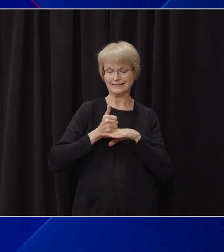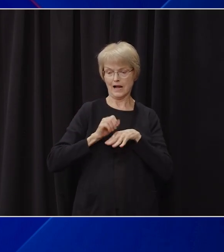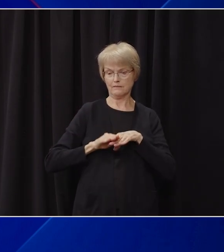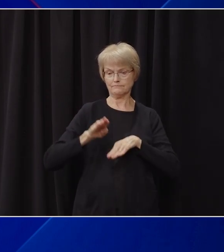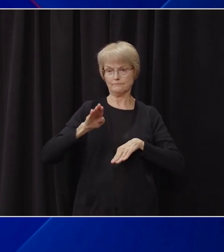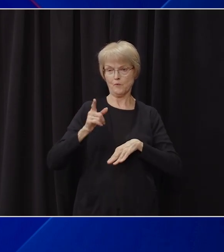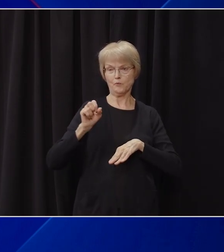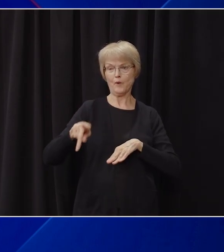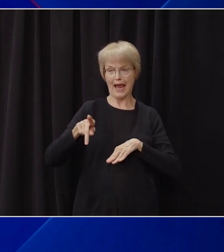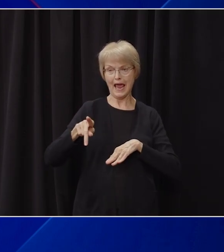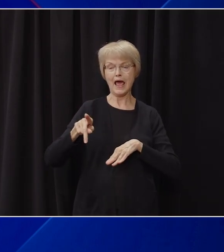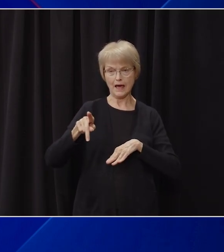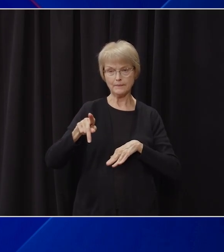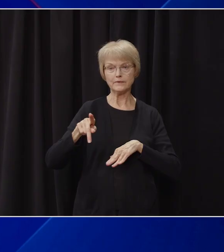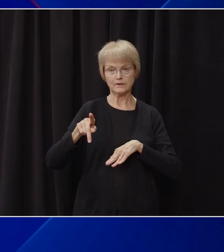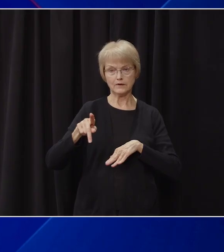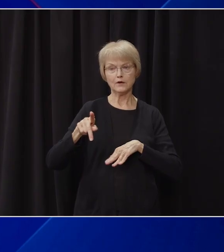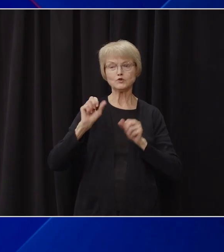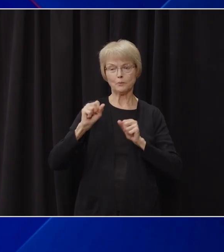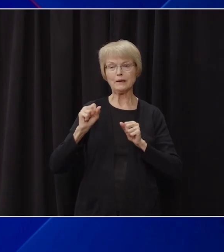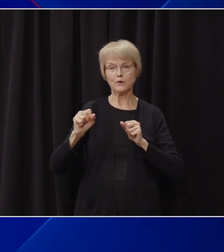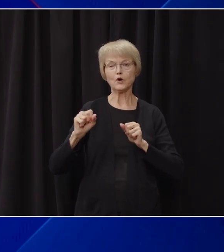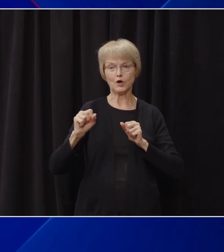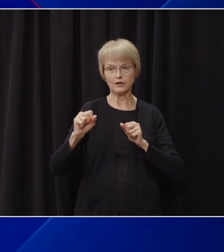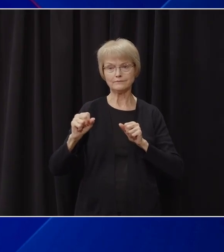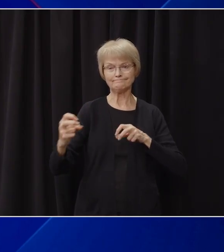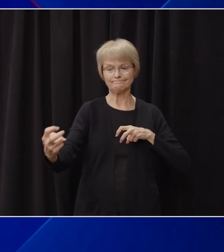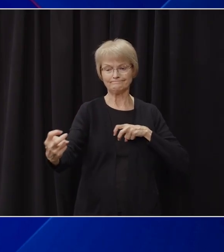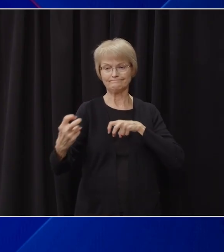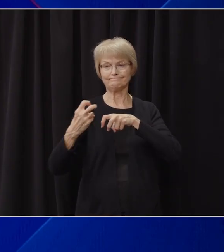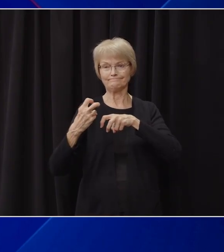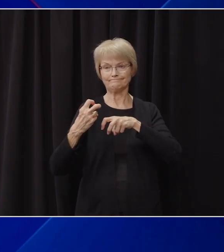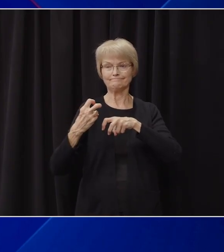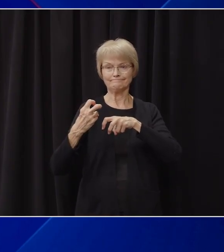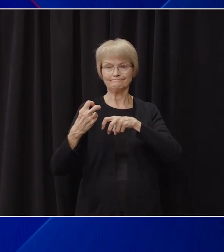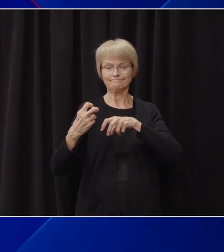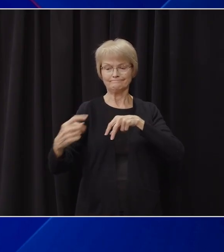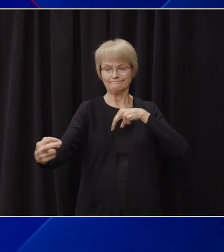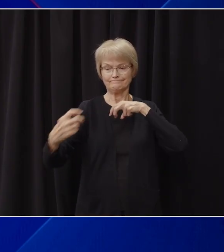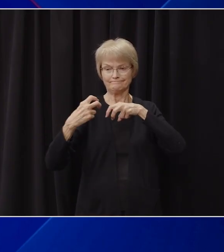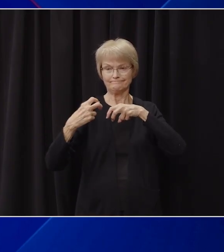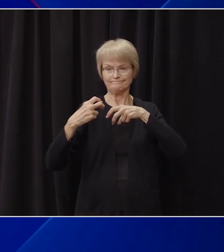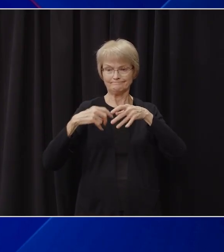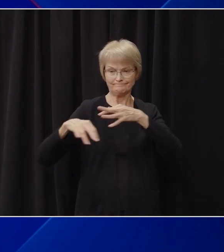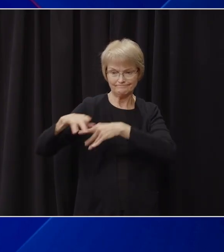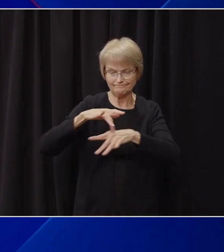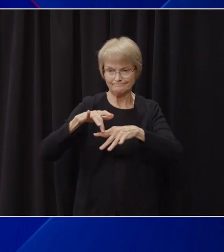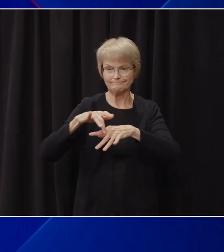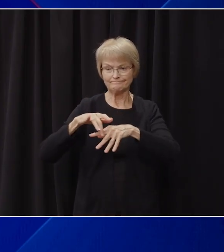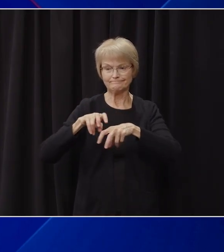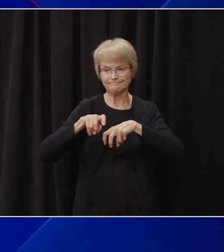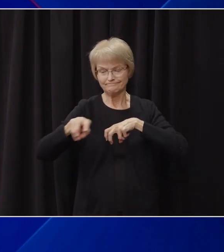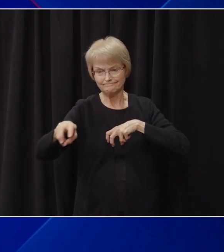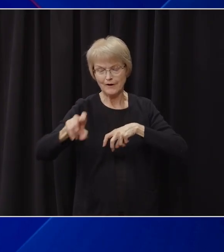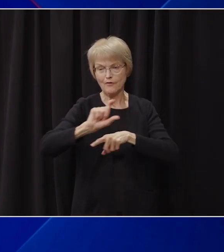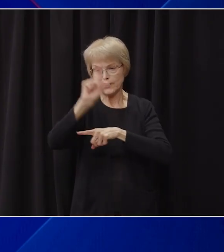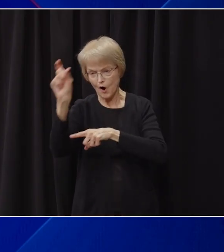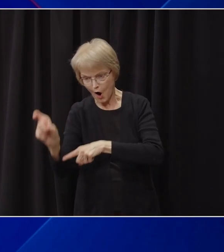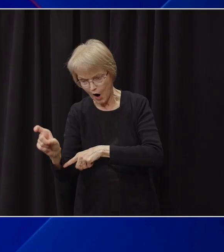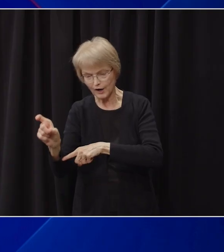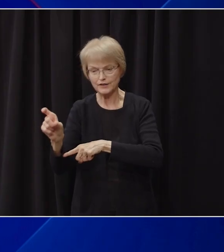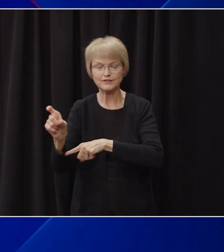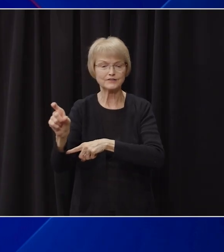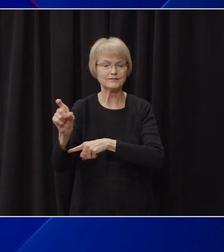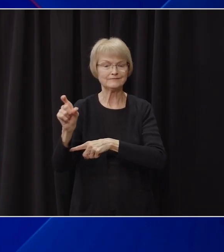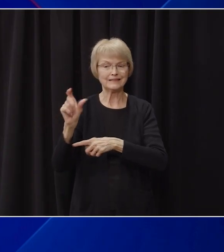the most ability to move through the building from the arch grounds into downtown, or back from downtown to the arch